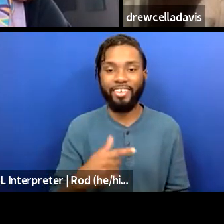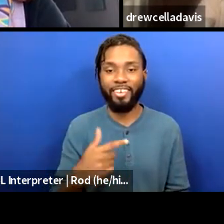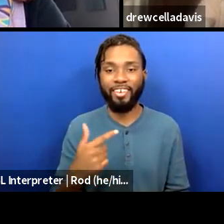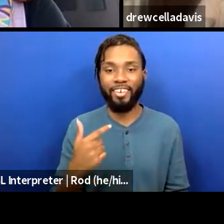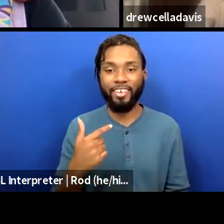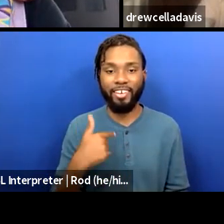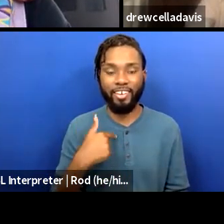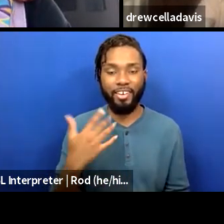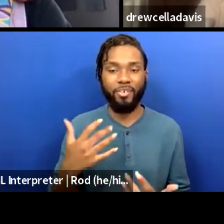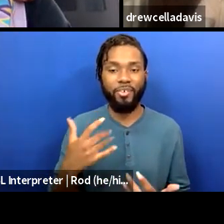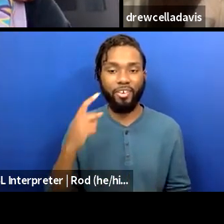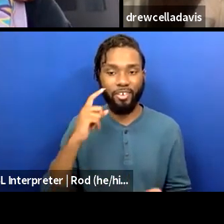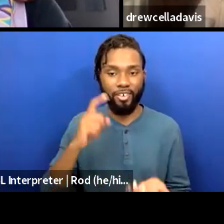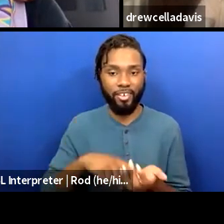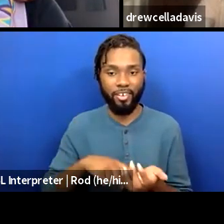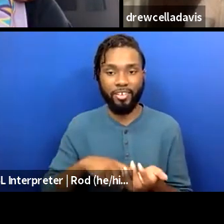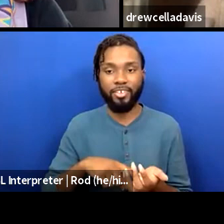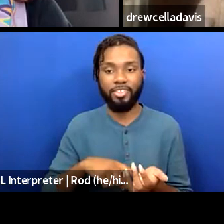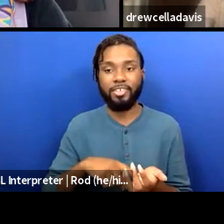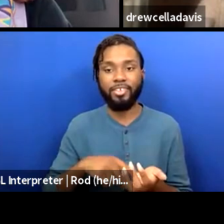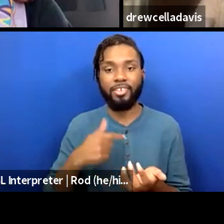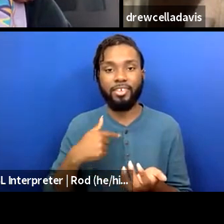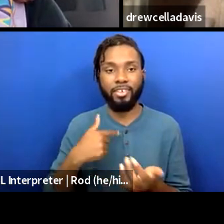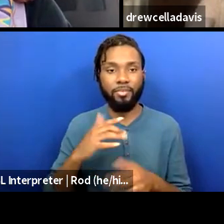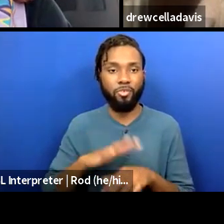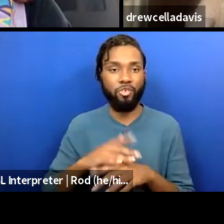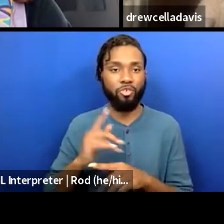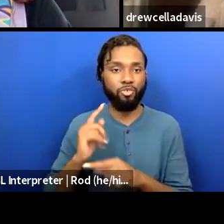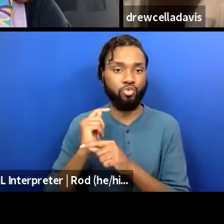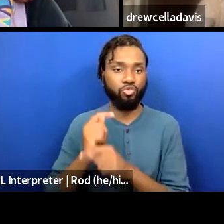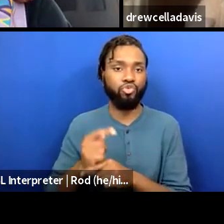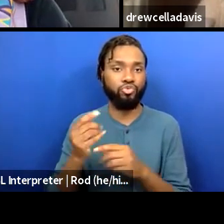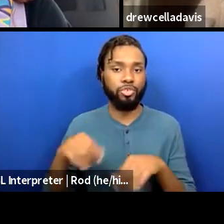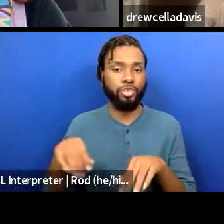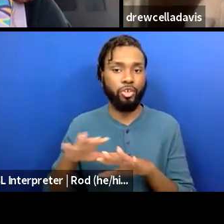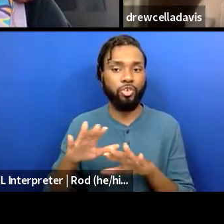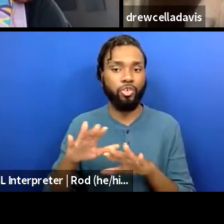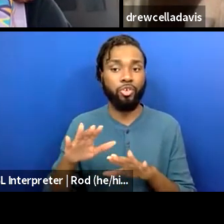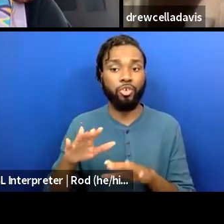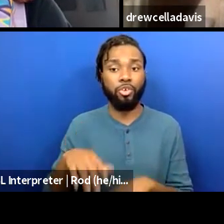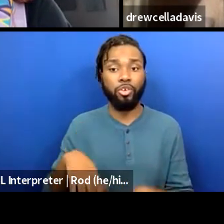I want to acknowledge that I am on the traditional territory of the